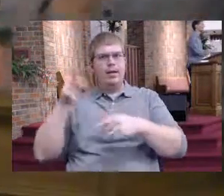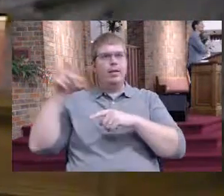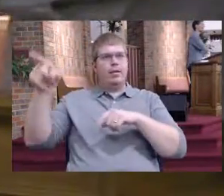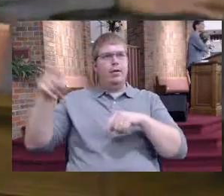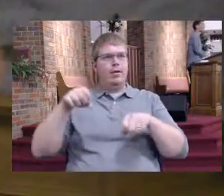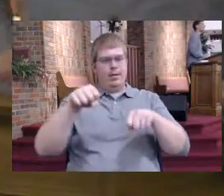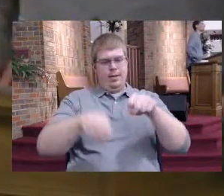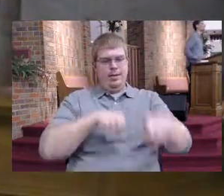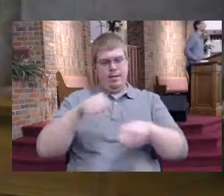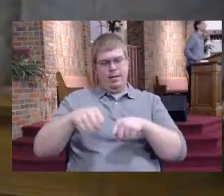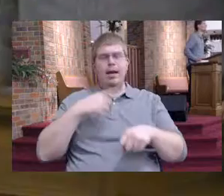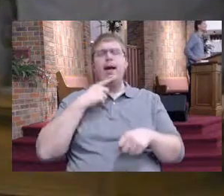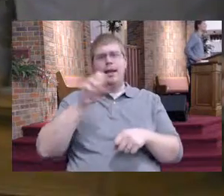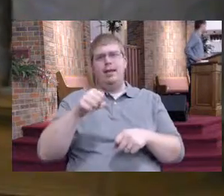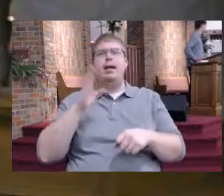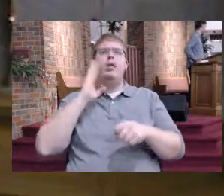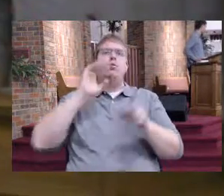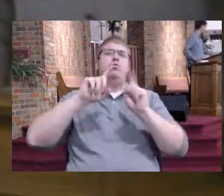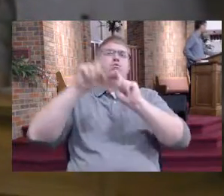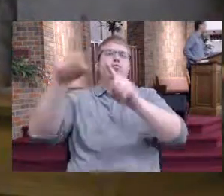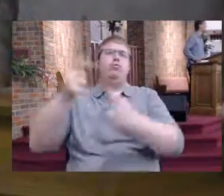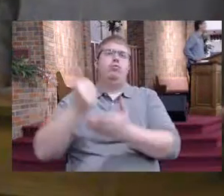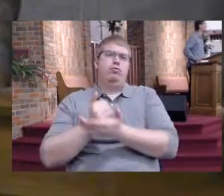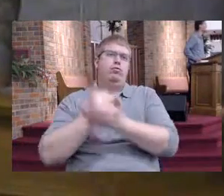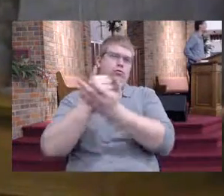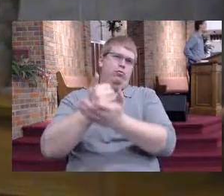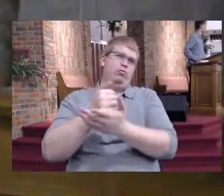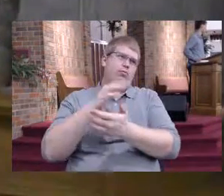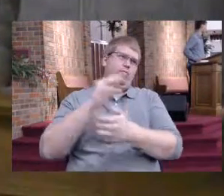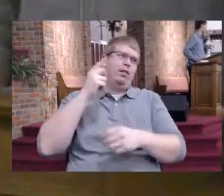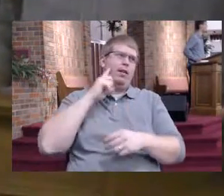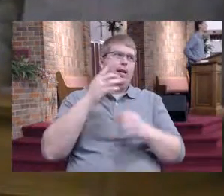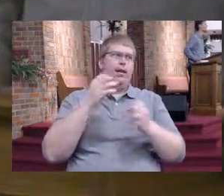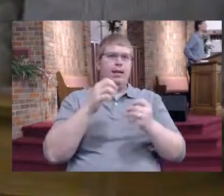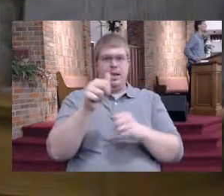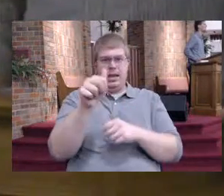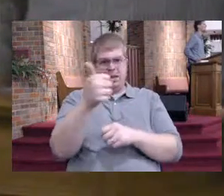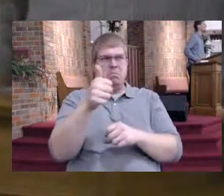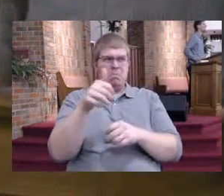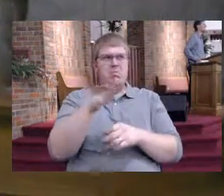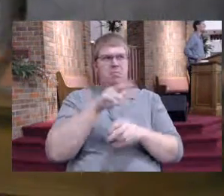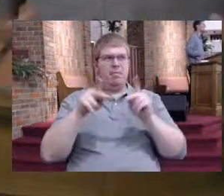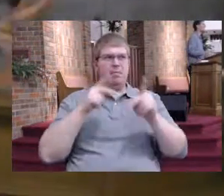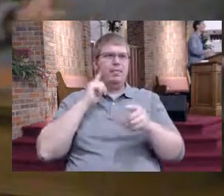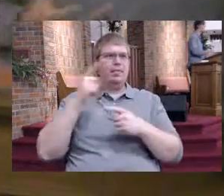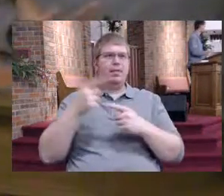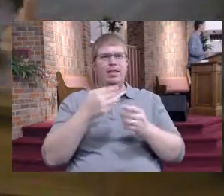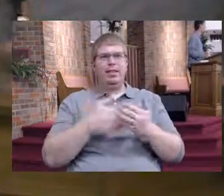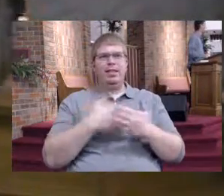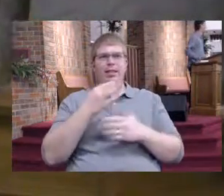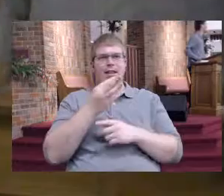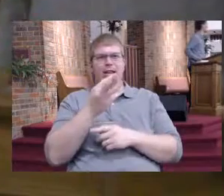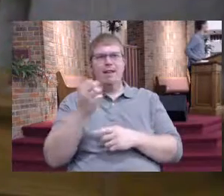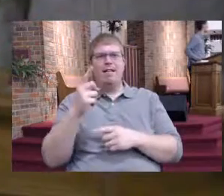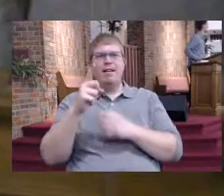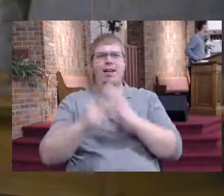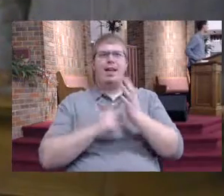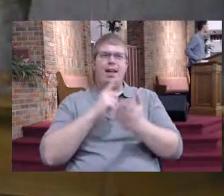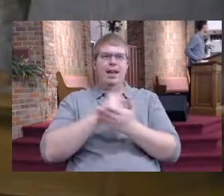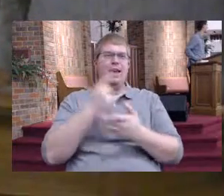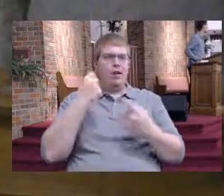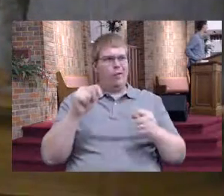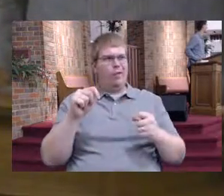agreed to go get help from this village. This many guys came back, about 10 of them, and we spent the next few hours trying to problem solve